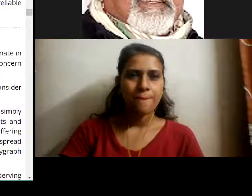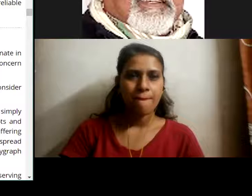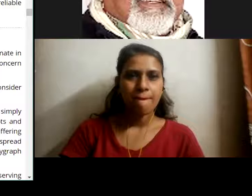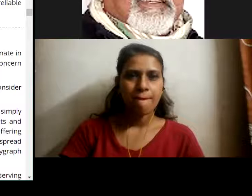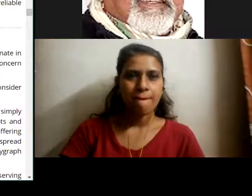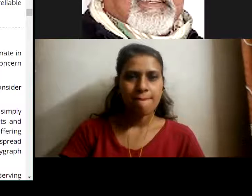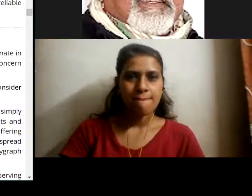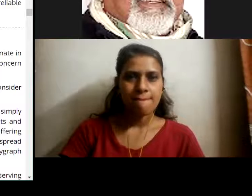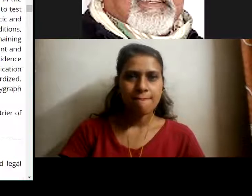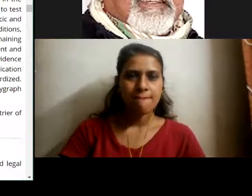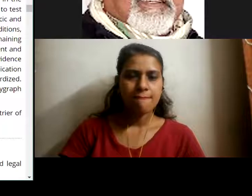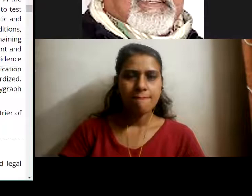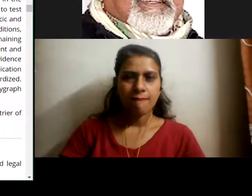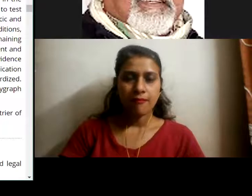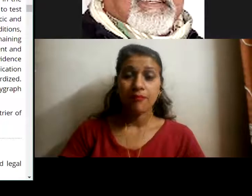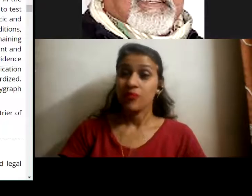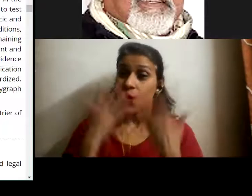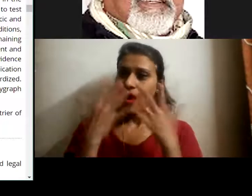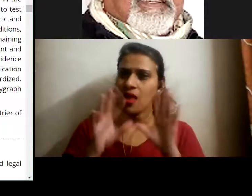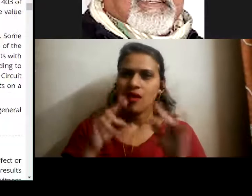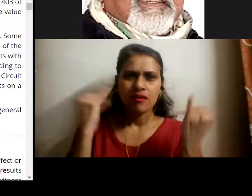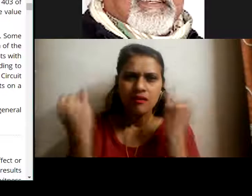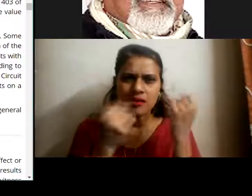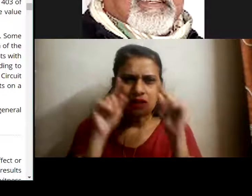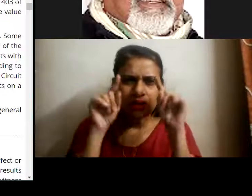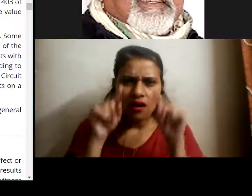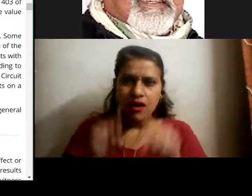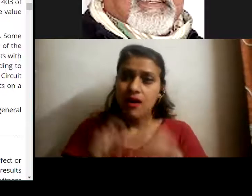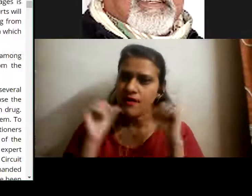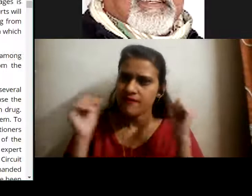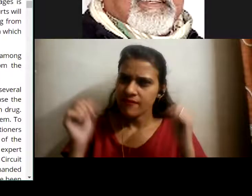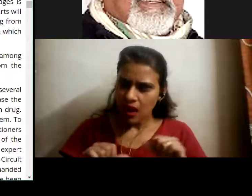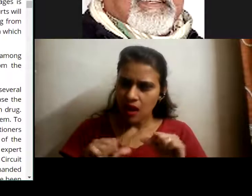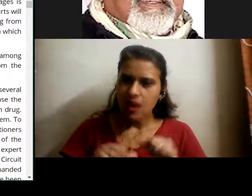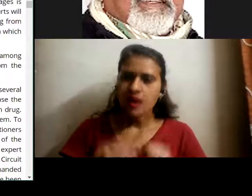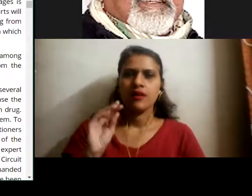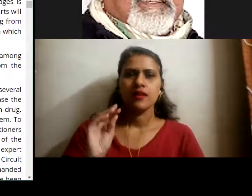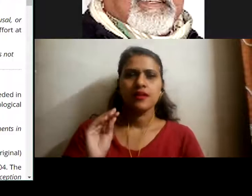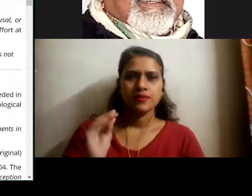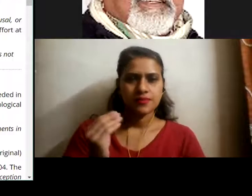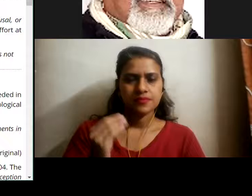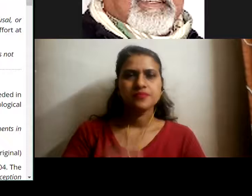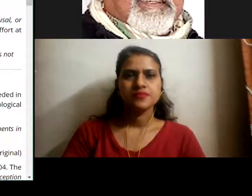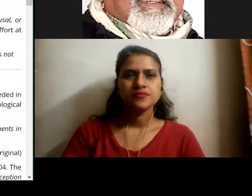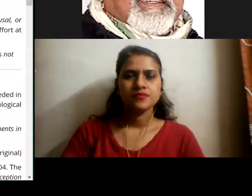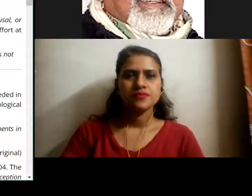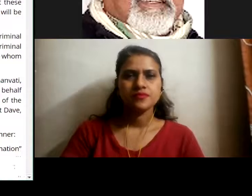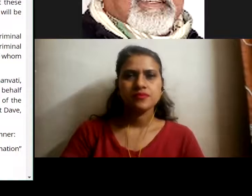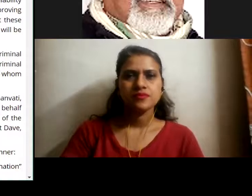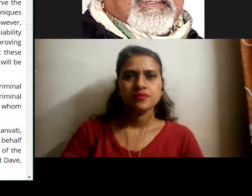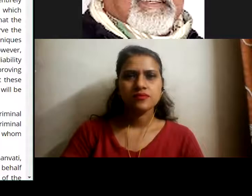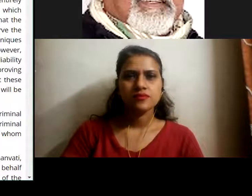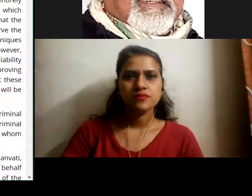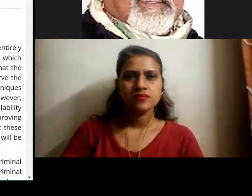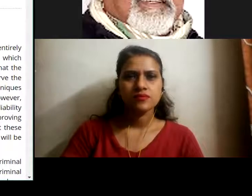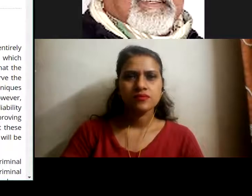So whenever you can't figure out a particular thing that you want to right away, just